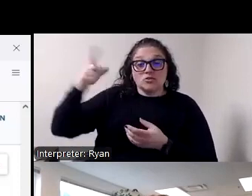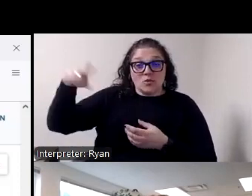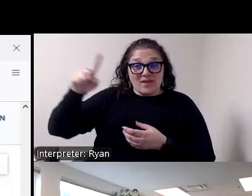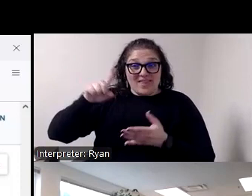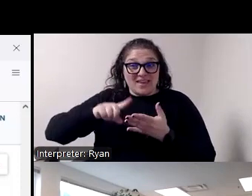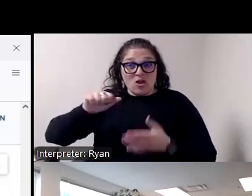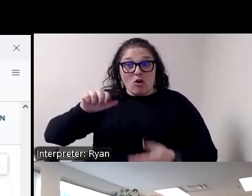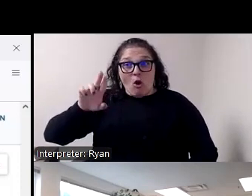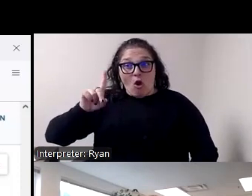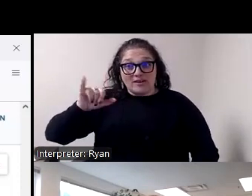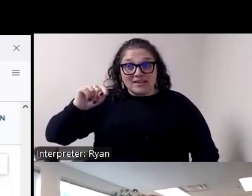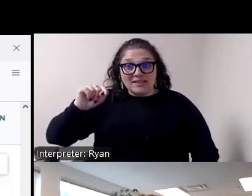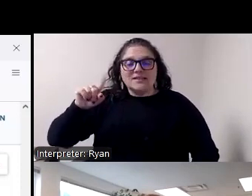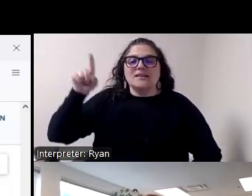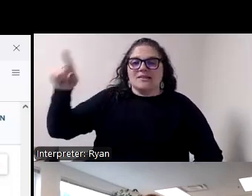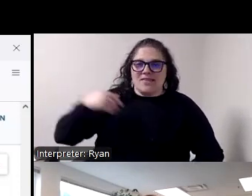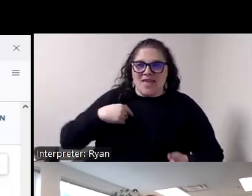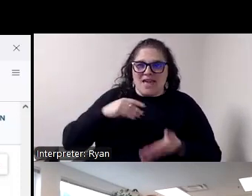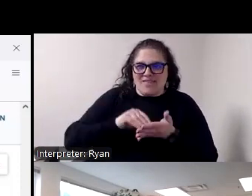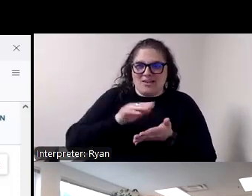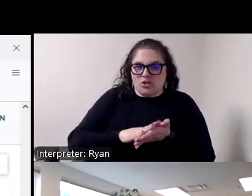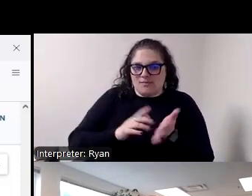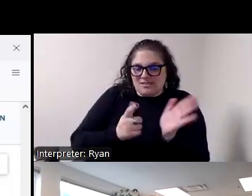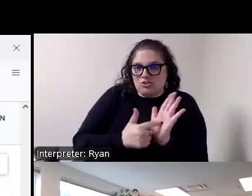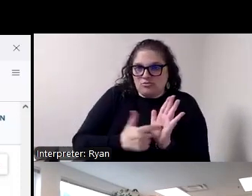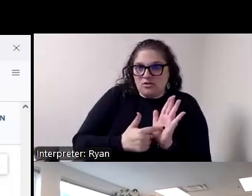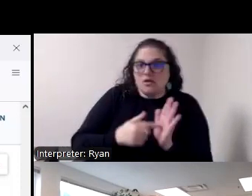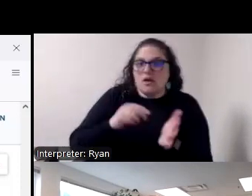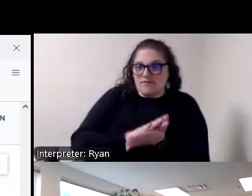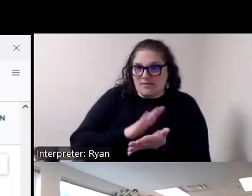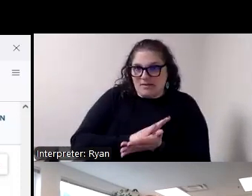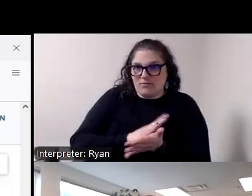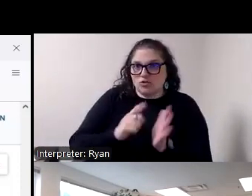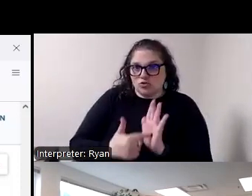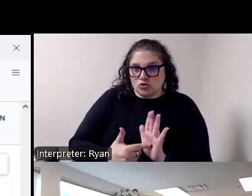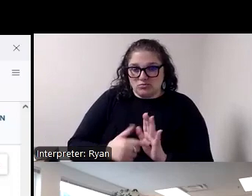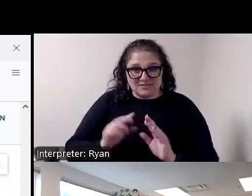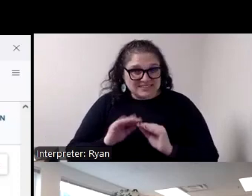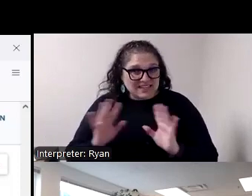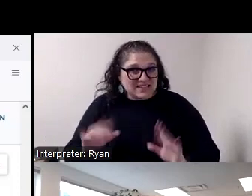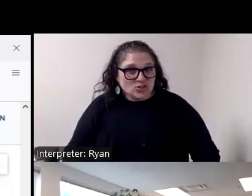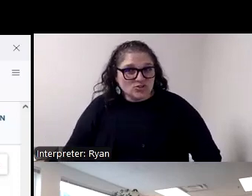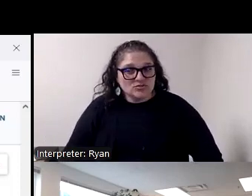audited, then they have that physical record of the timesheet. Does that make sense?